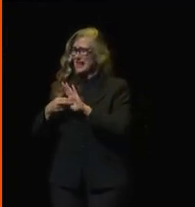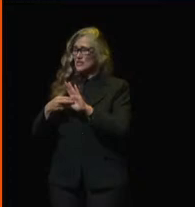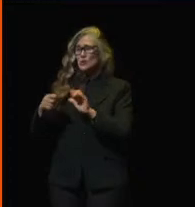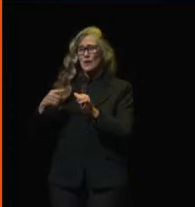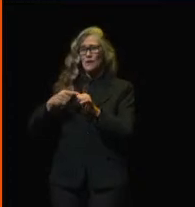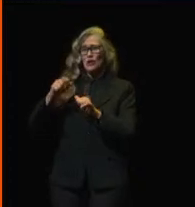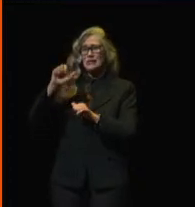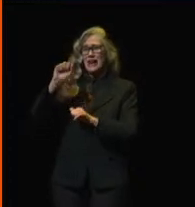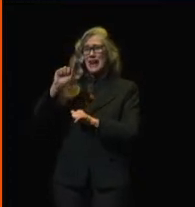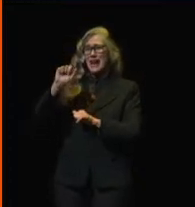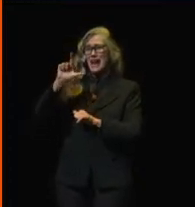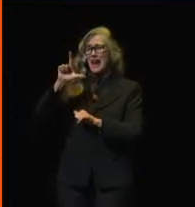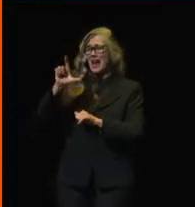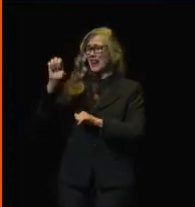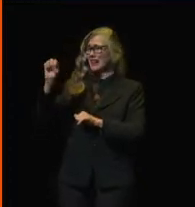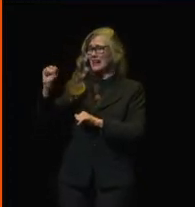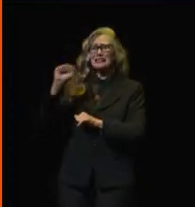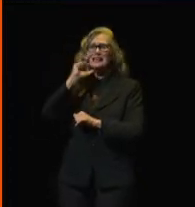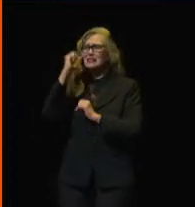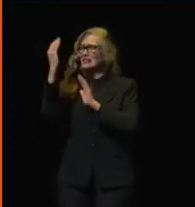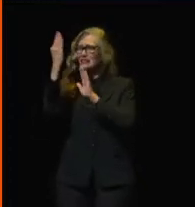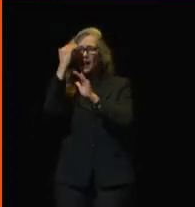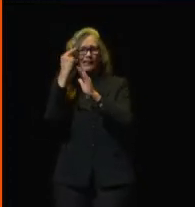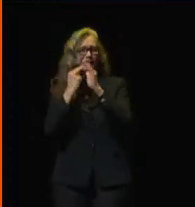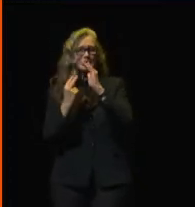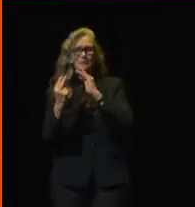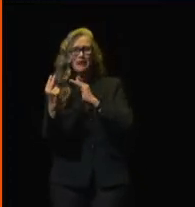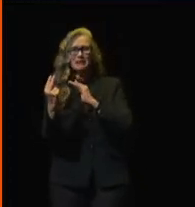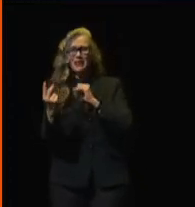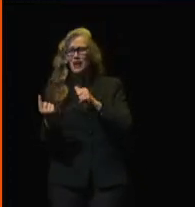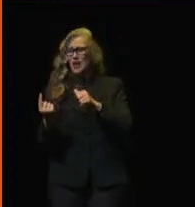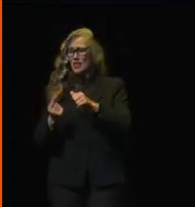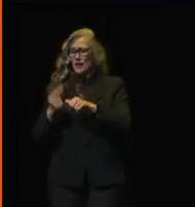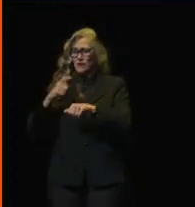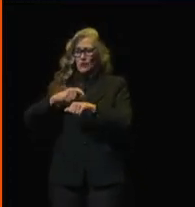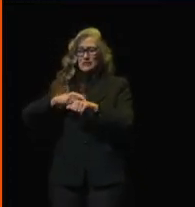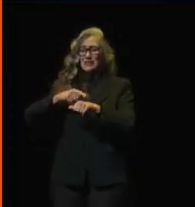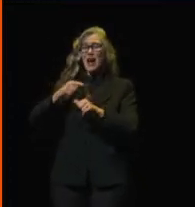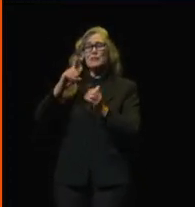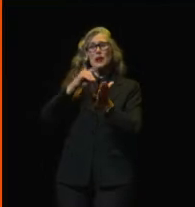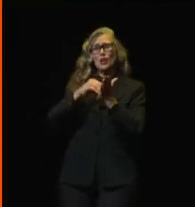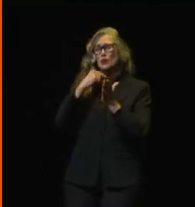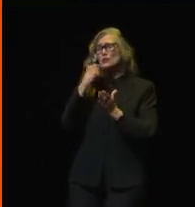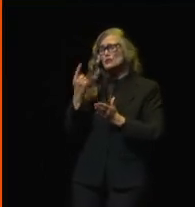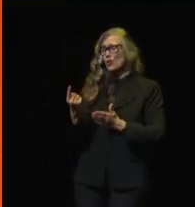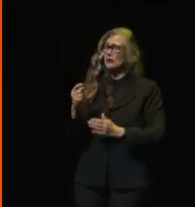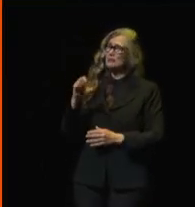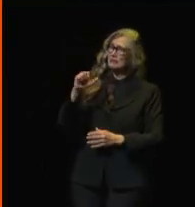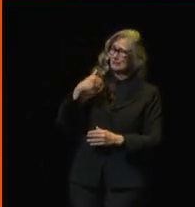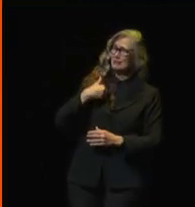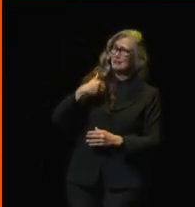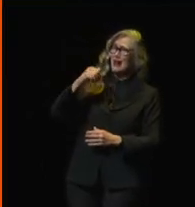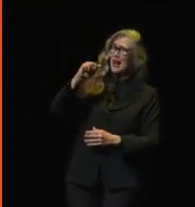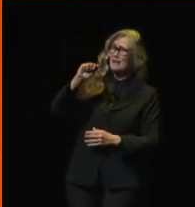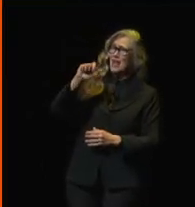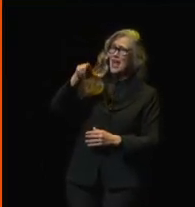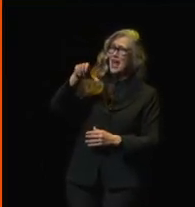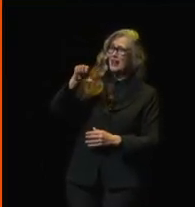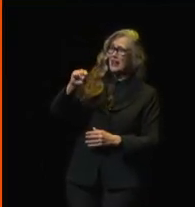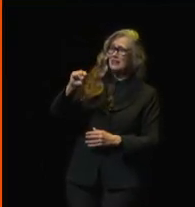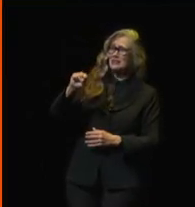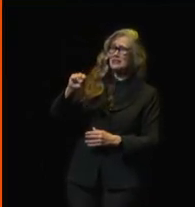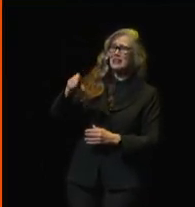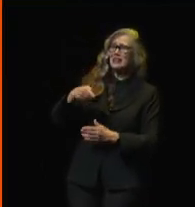in 2016, he basically lay in bed for 2 days, and when he got up, he had come up with what he called his stump